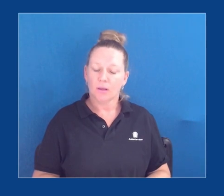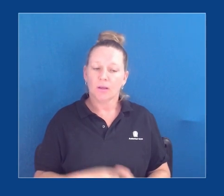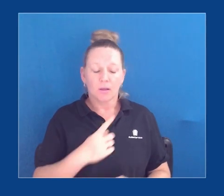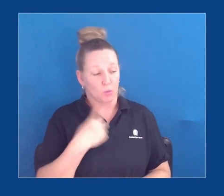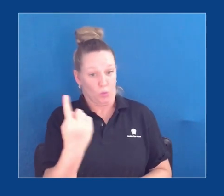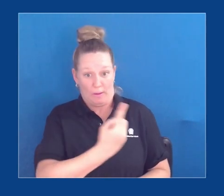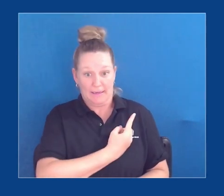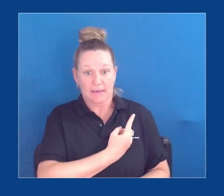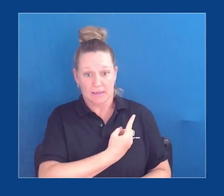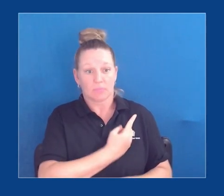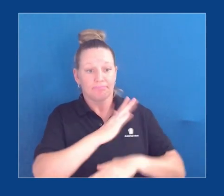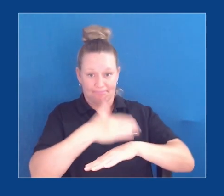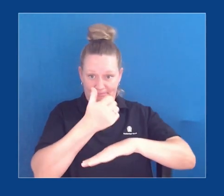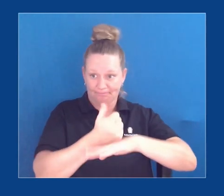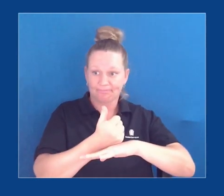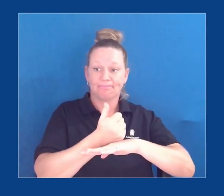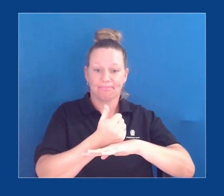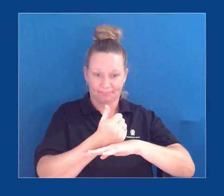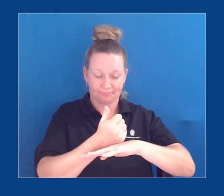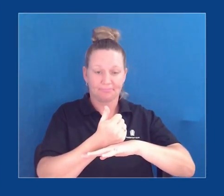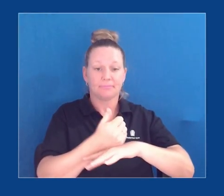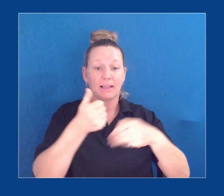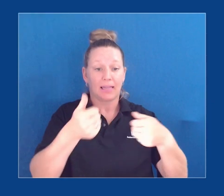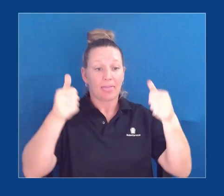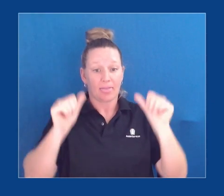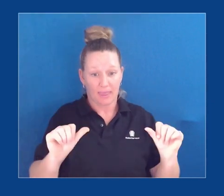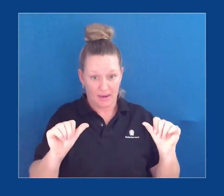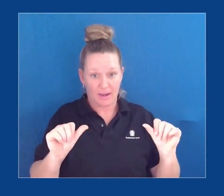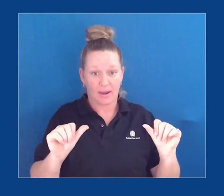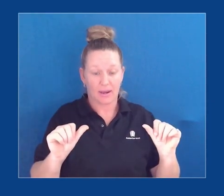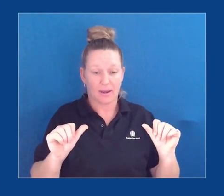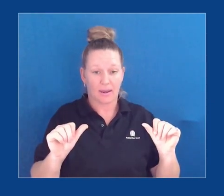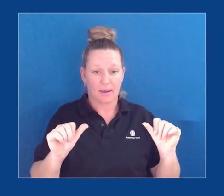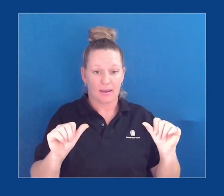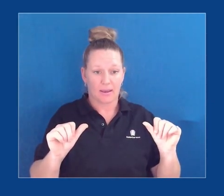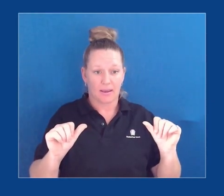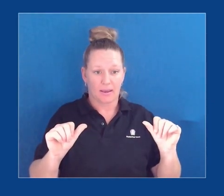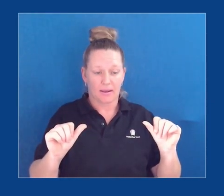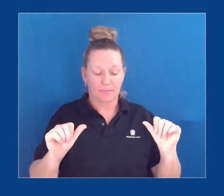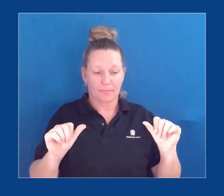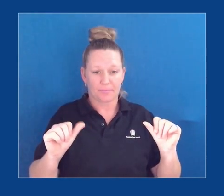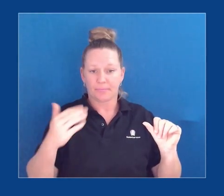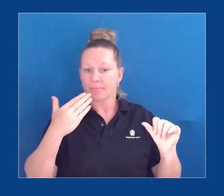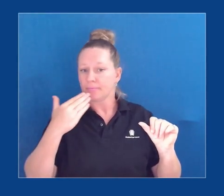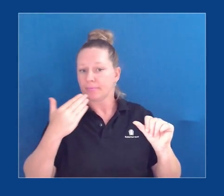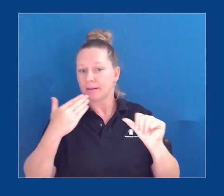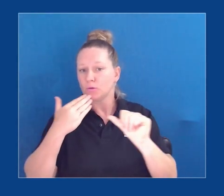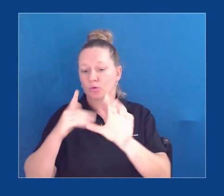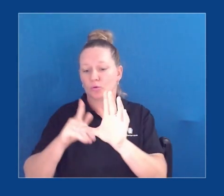then, with the great work of late Mundawai